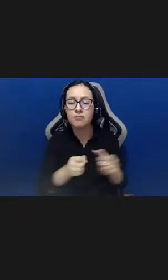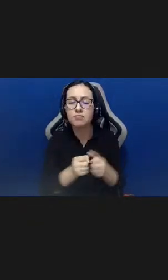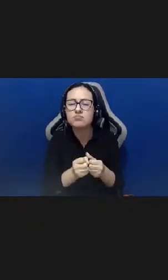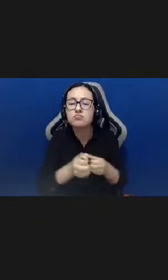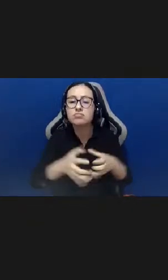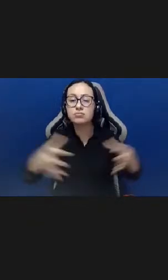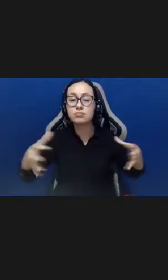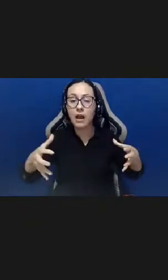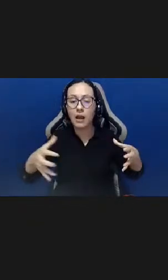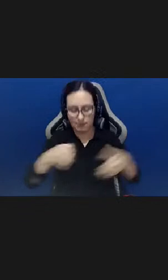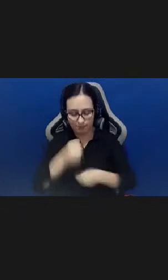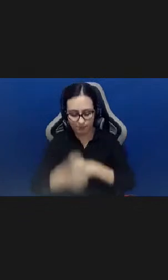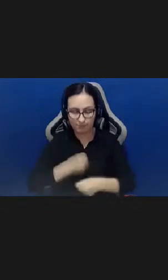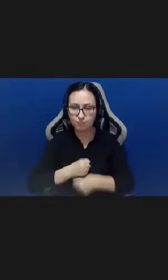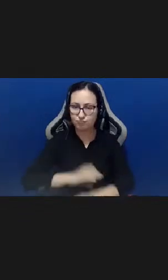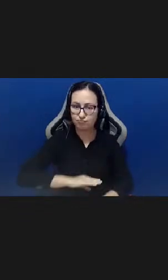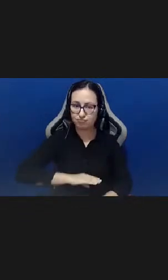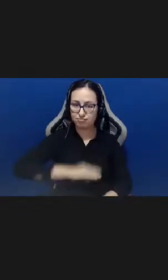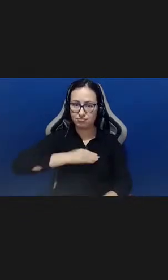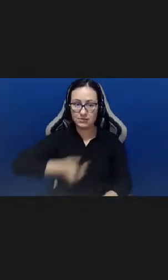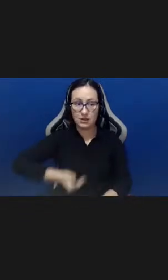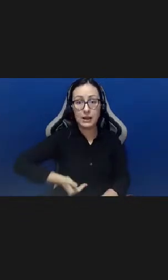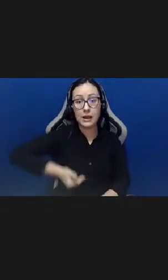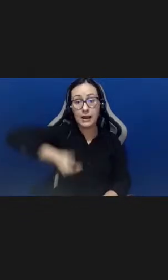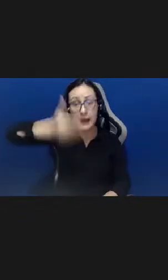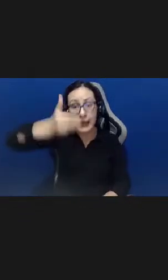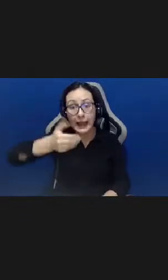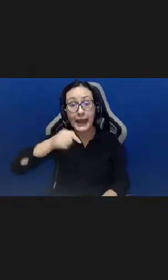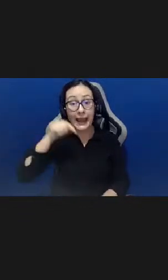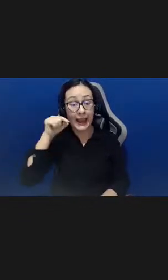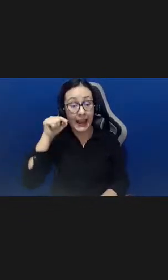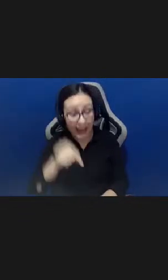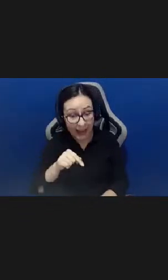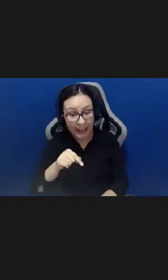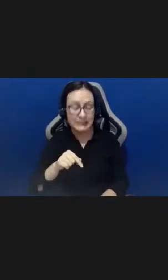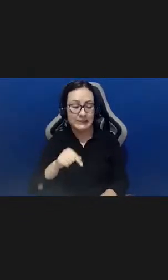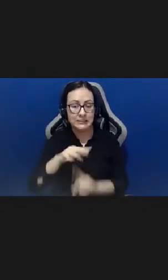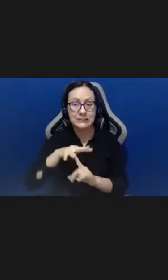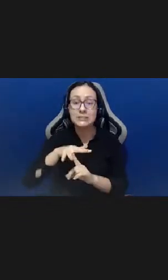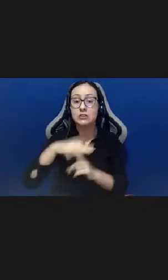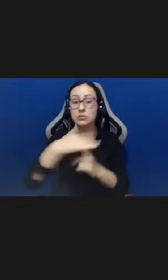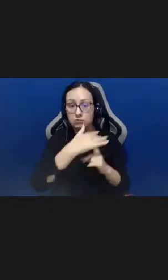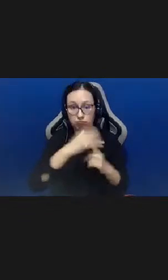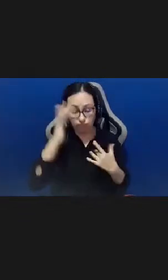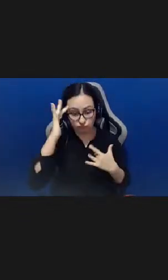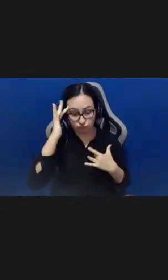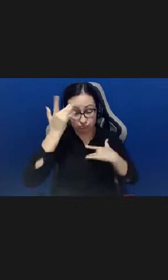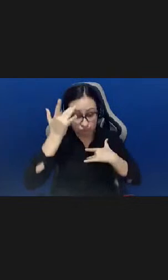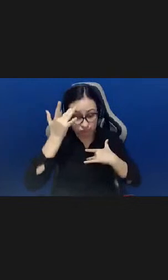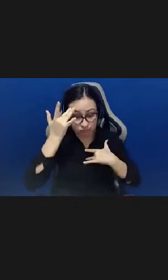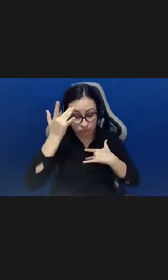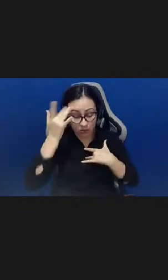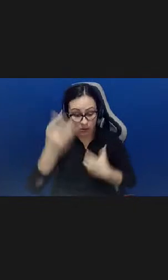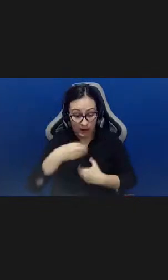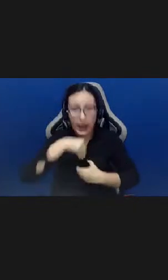not be significantly altered. Things will kind of go back to where they were once